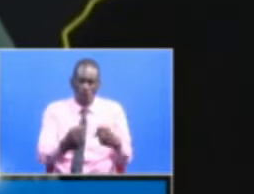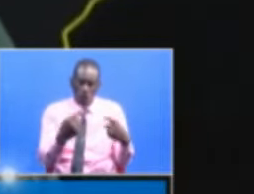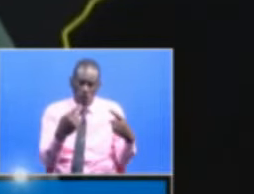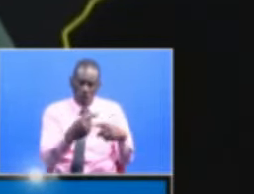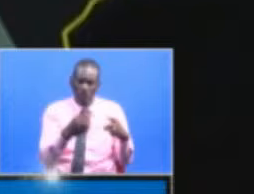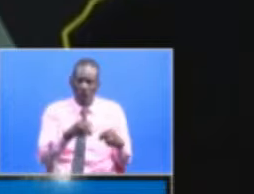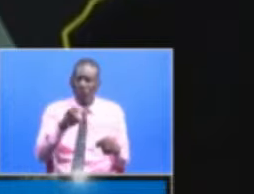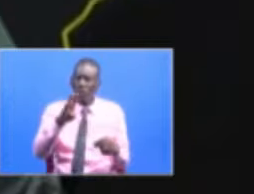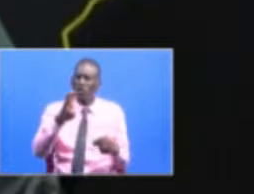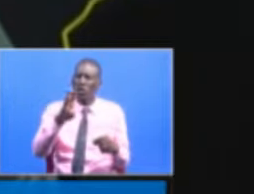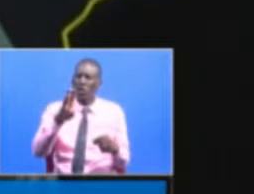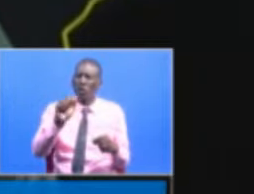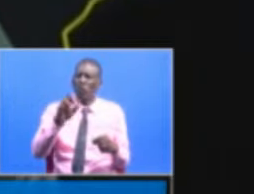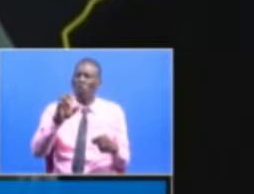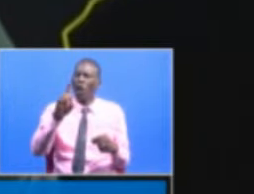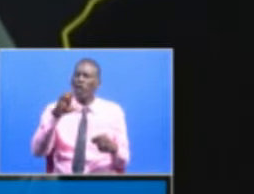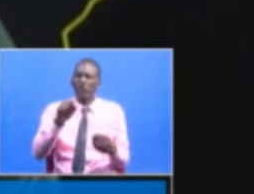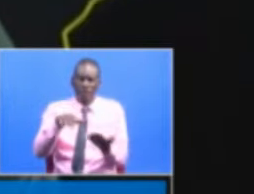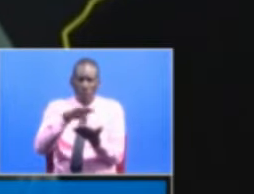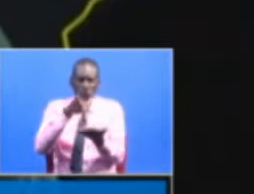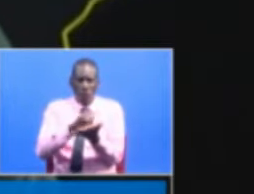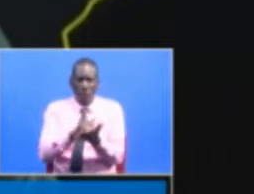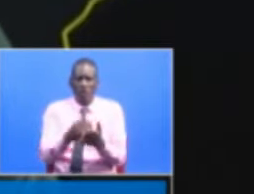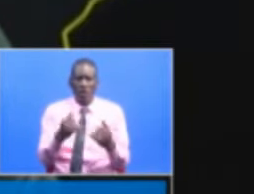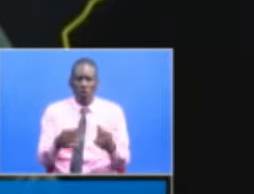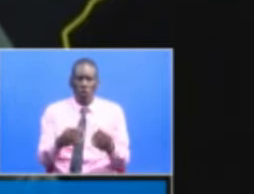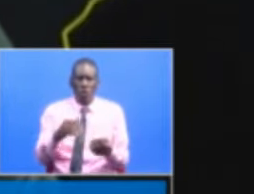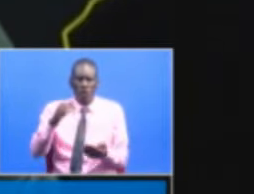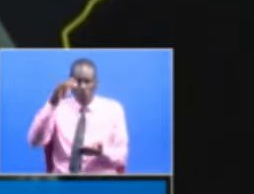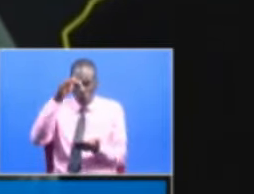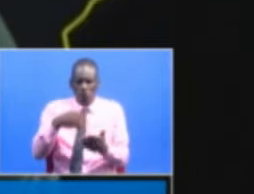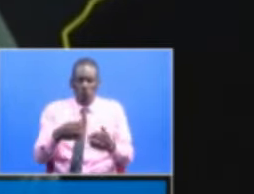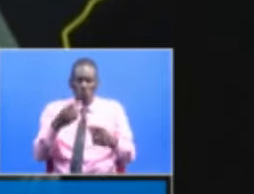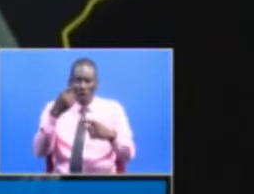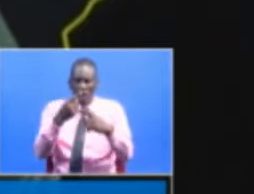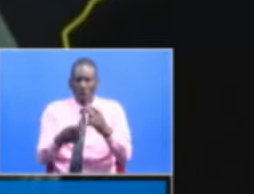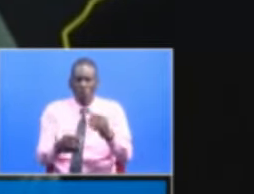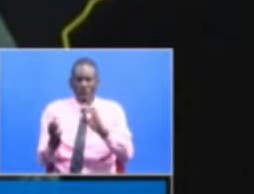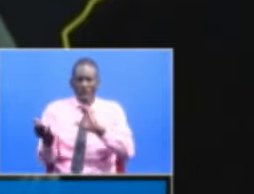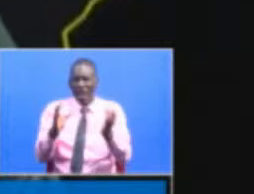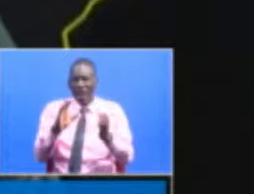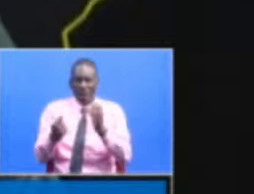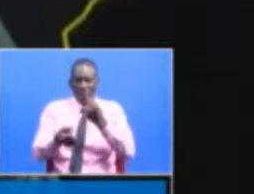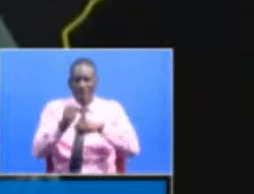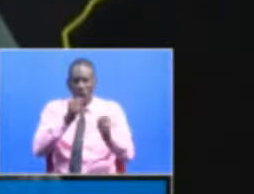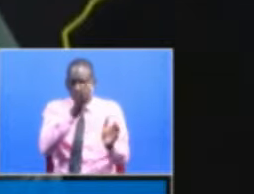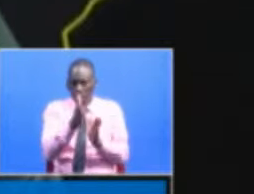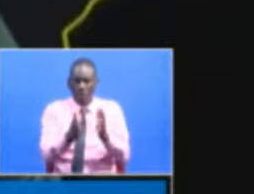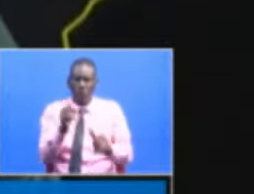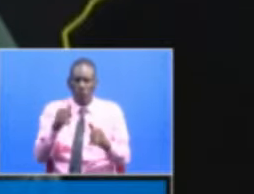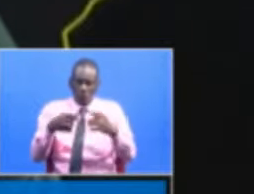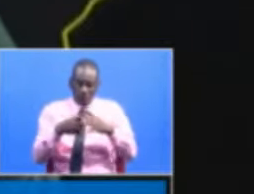on that, we broke it down further into the annual Climate Action Plan, which we plan to embark on very